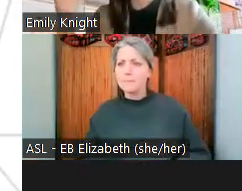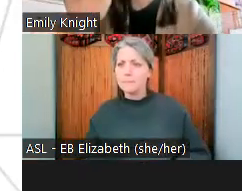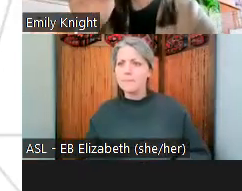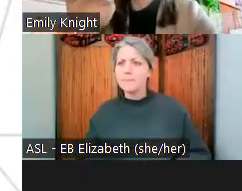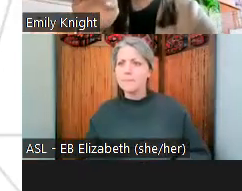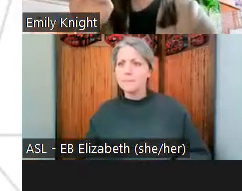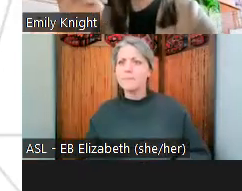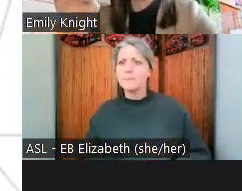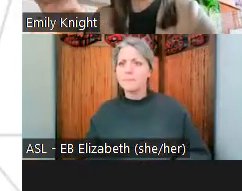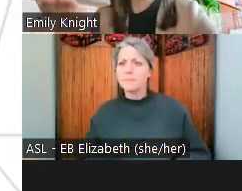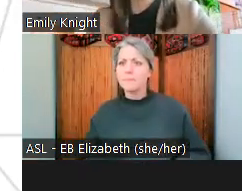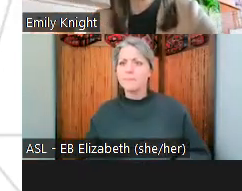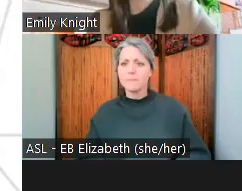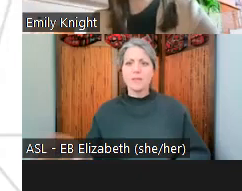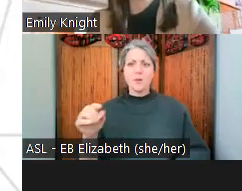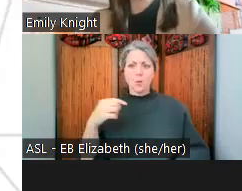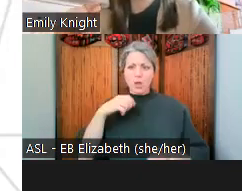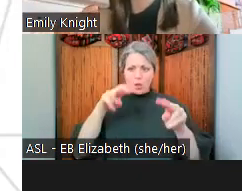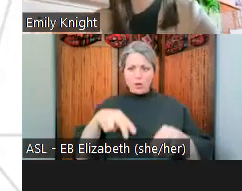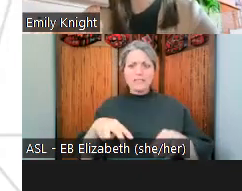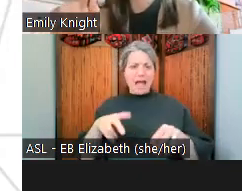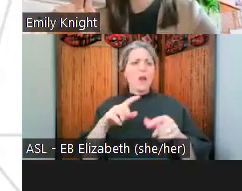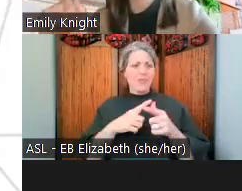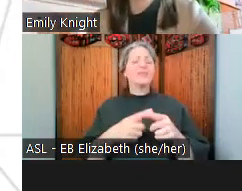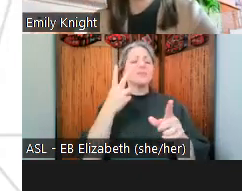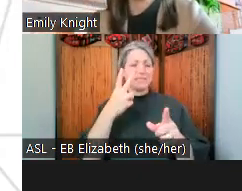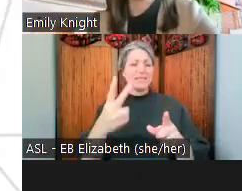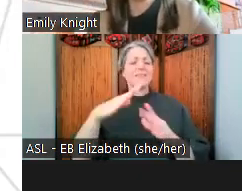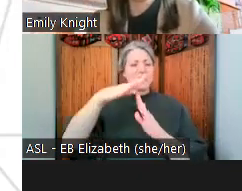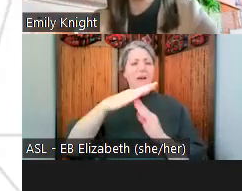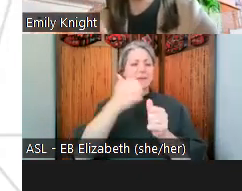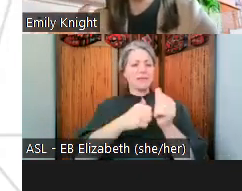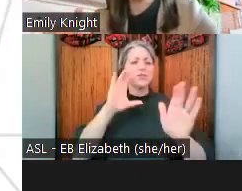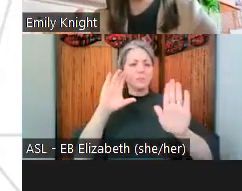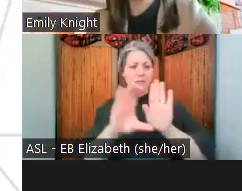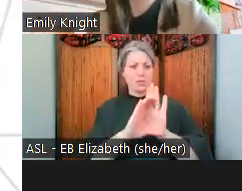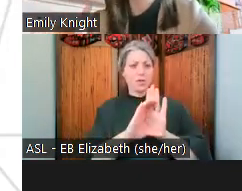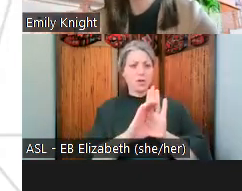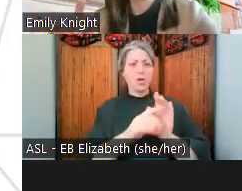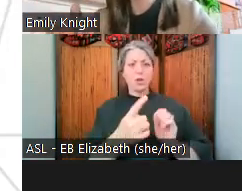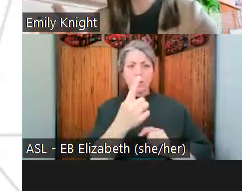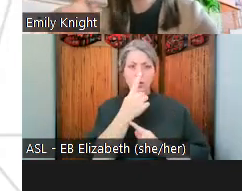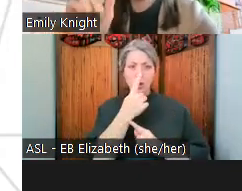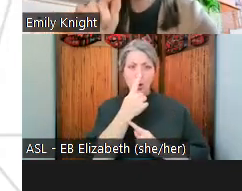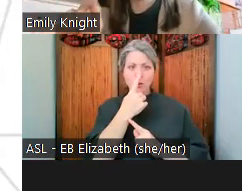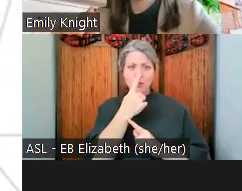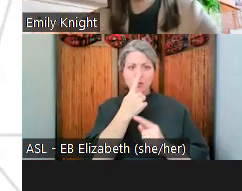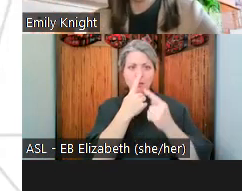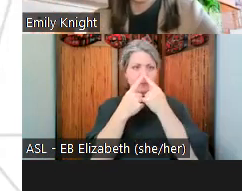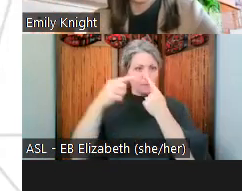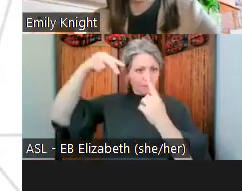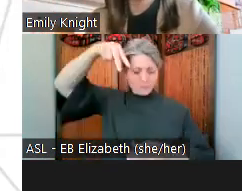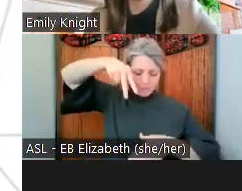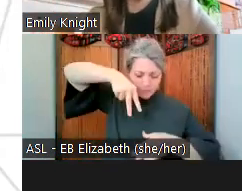looking down on the top of the head, and you can see in the top of each of these pictures, the nose on the top and the ears